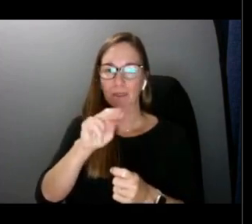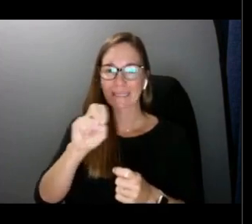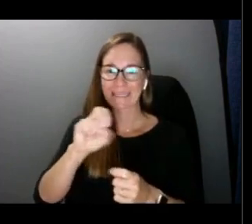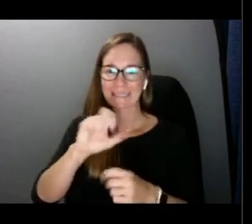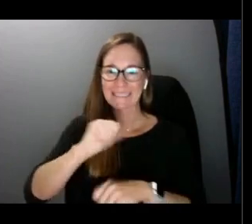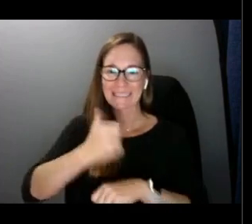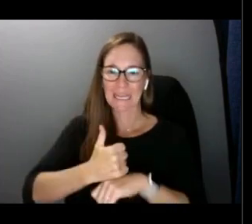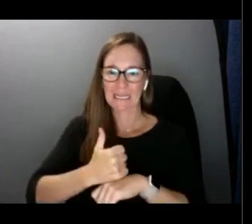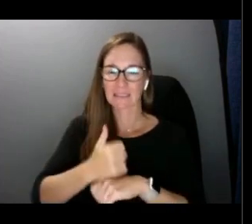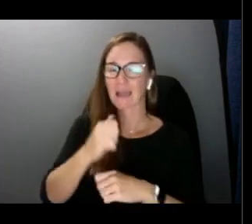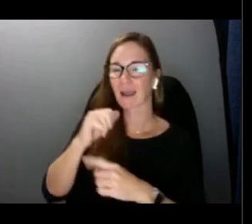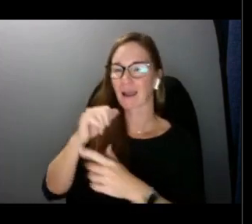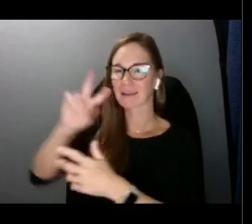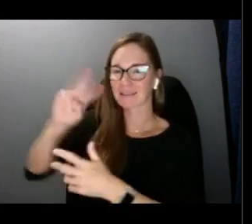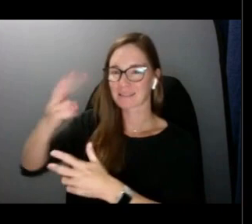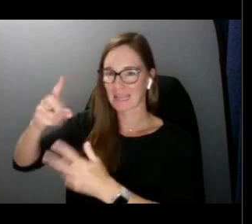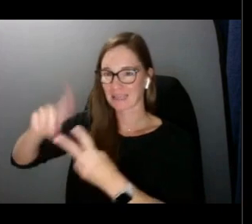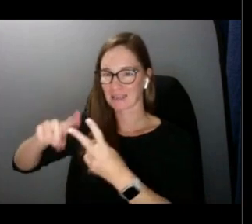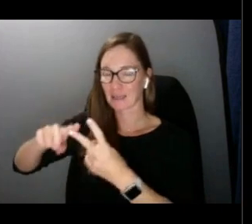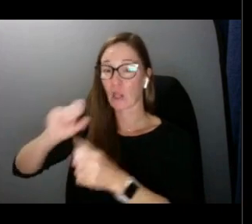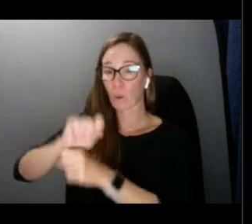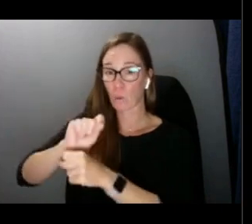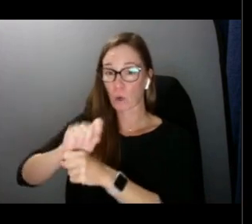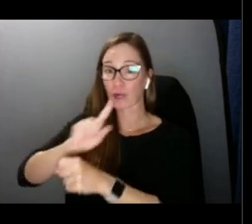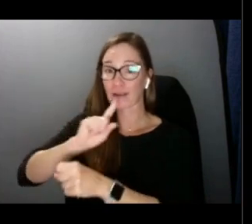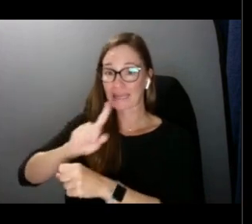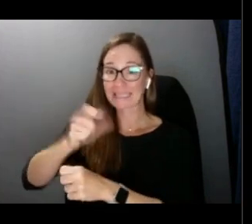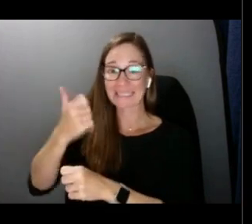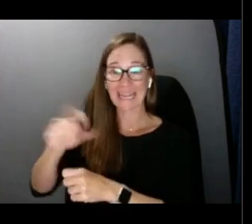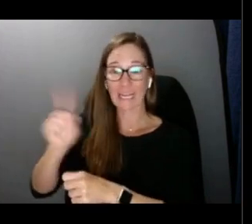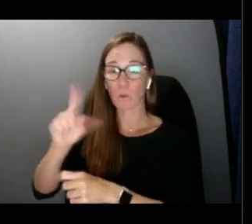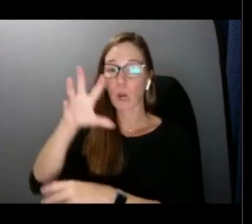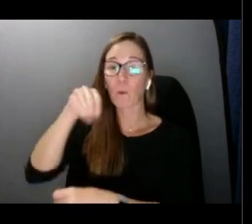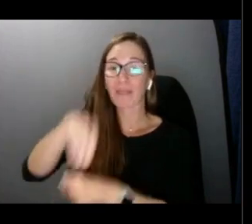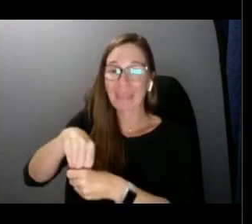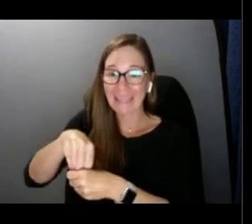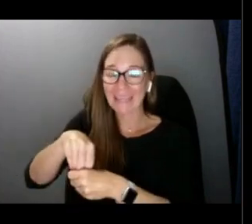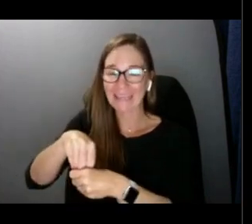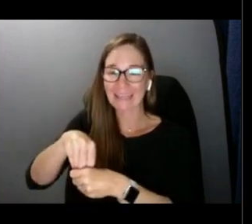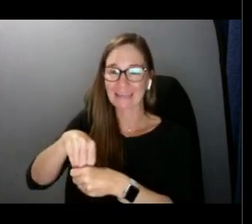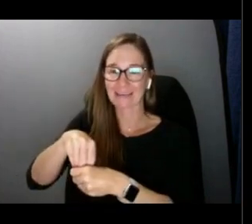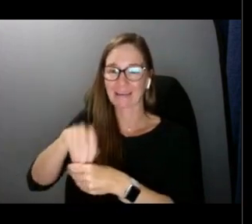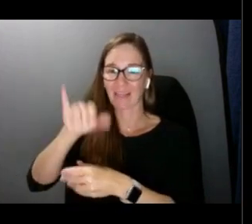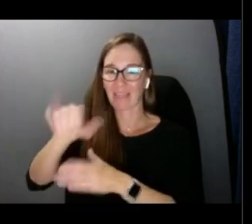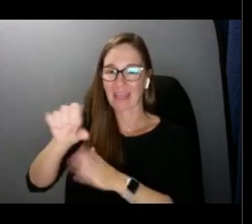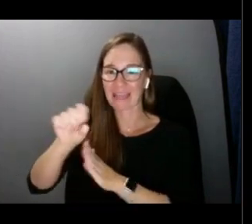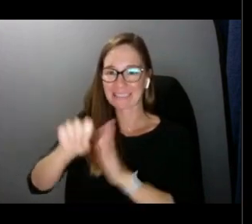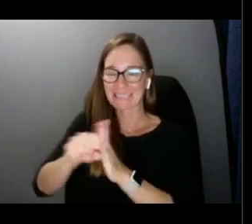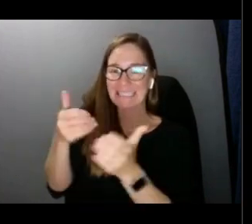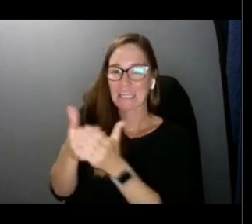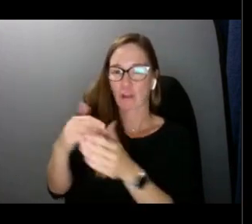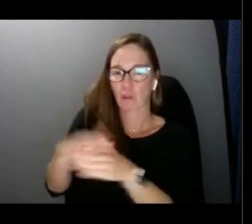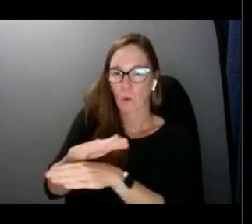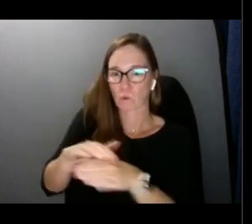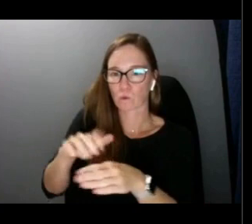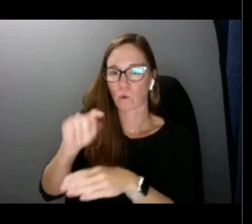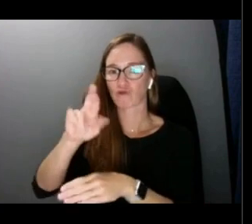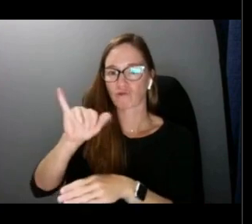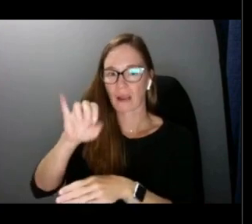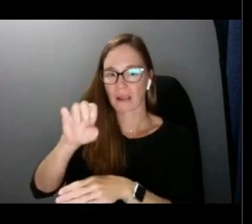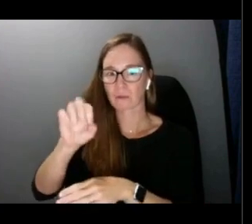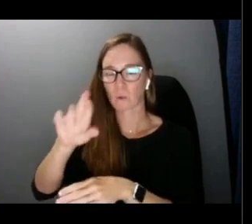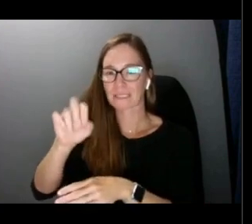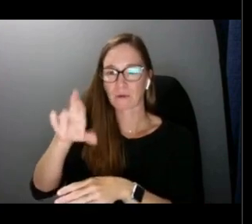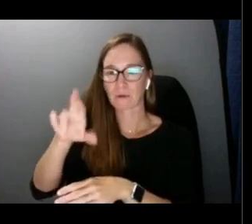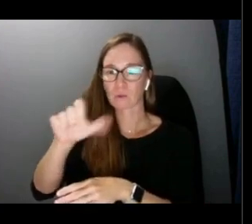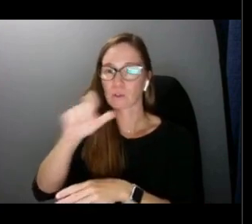first. The work is anywhere within coastal states, tribes, or territories, so it does